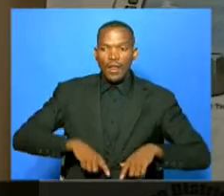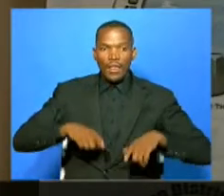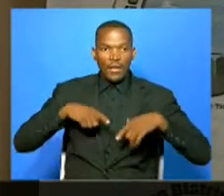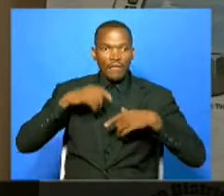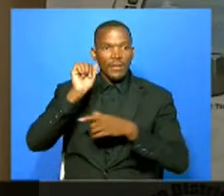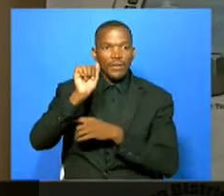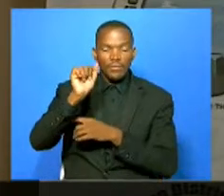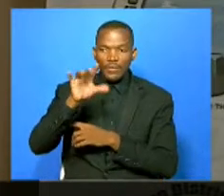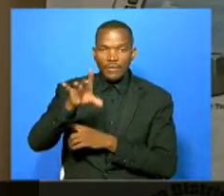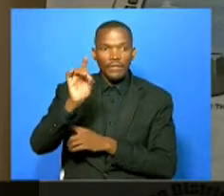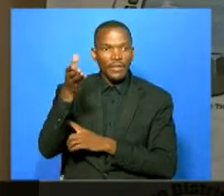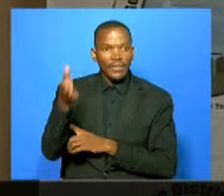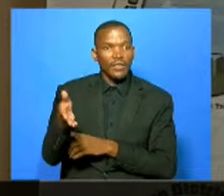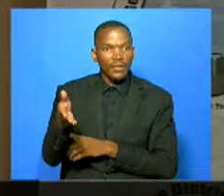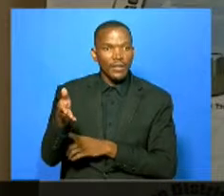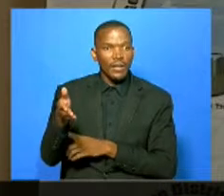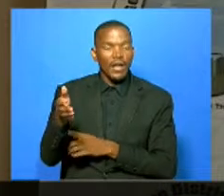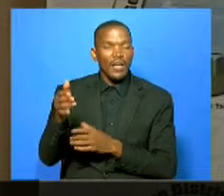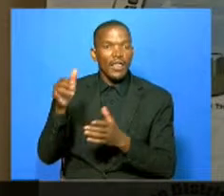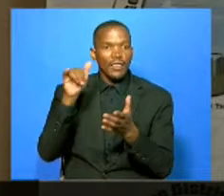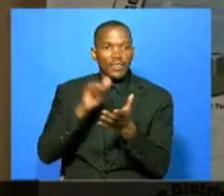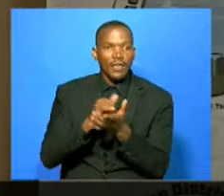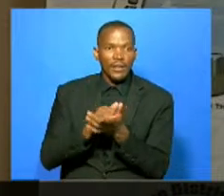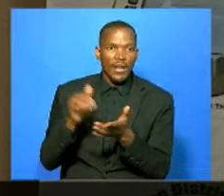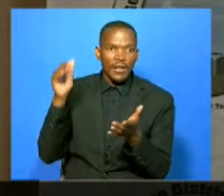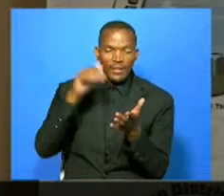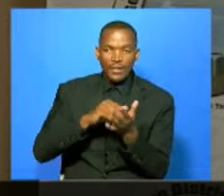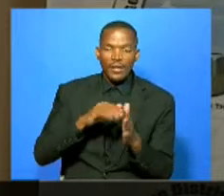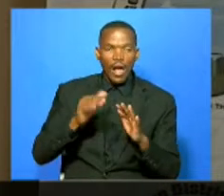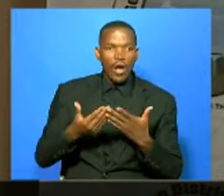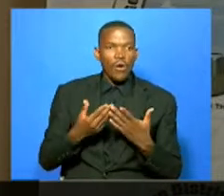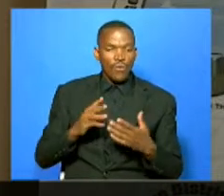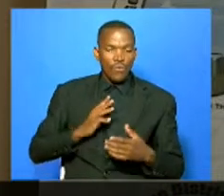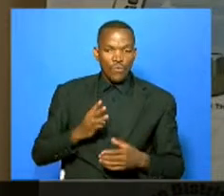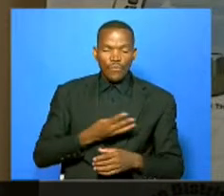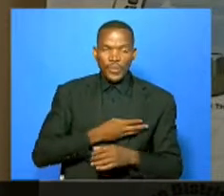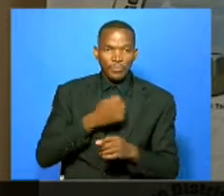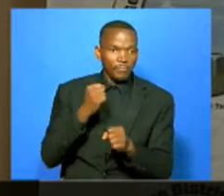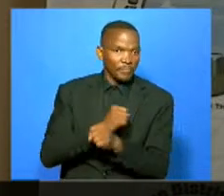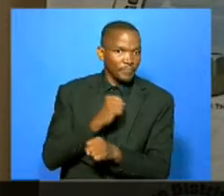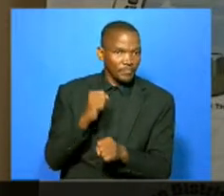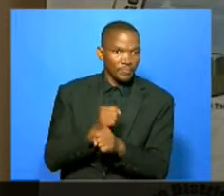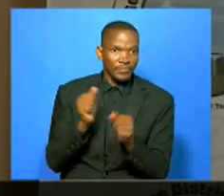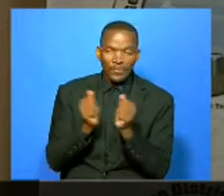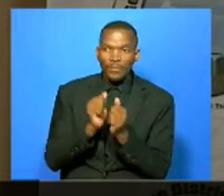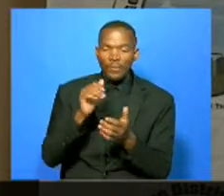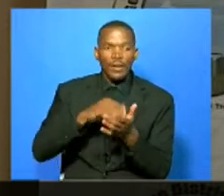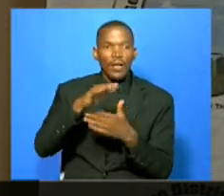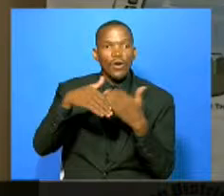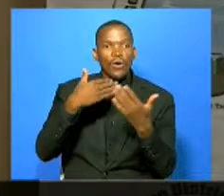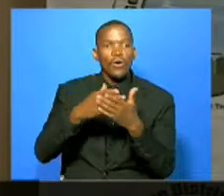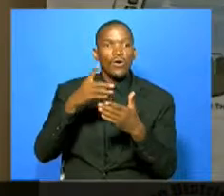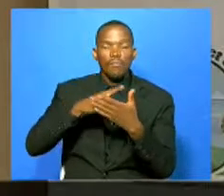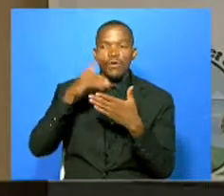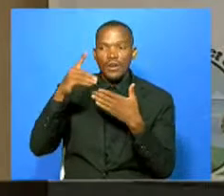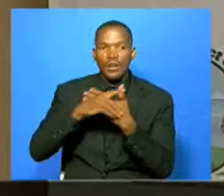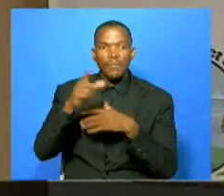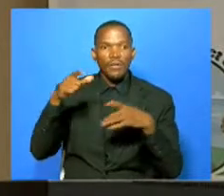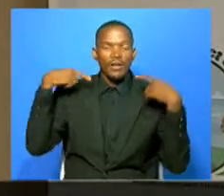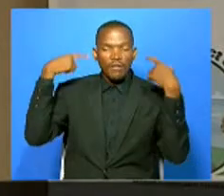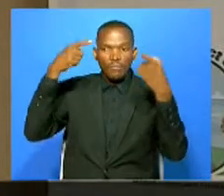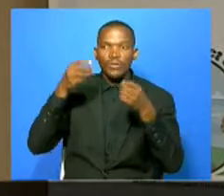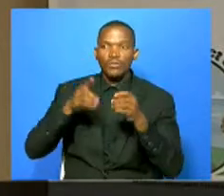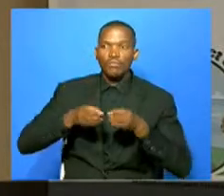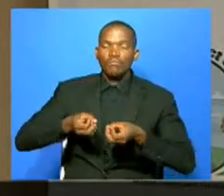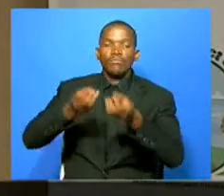bone le gore re tshwere go le kae go isa manane wa puso ko bathung re gongwe